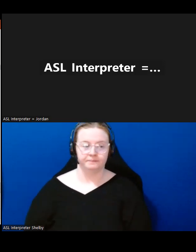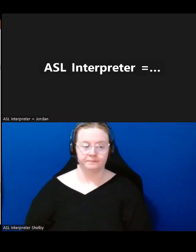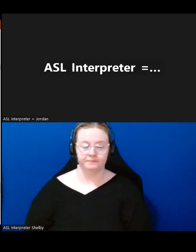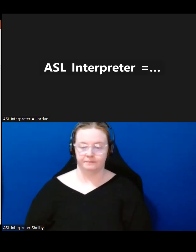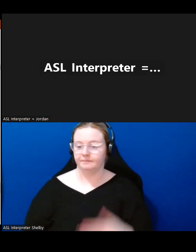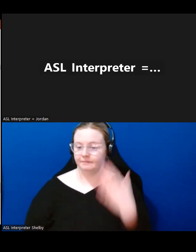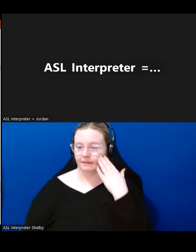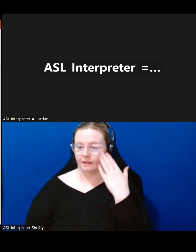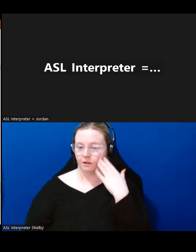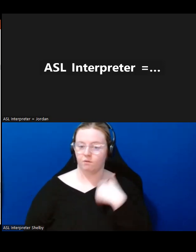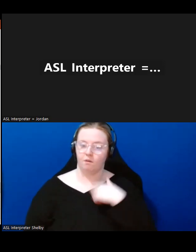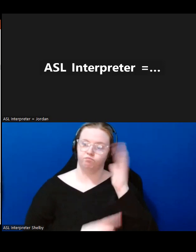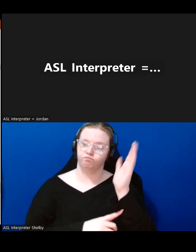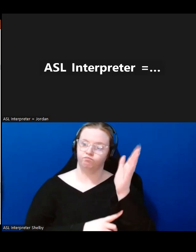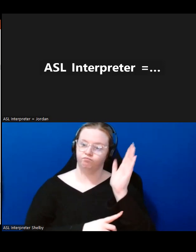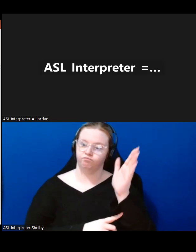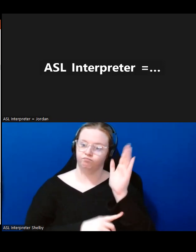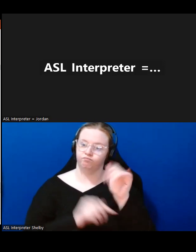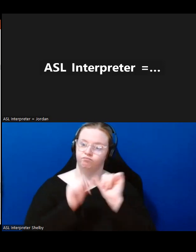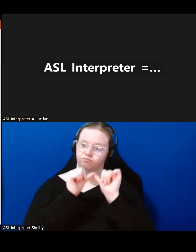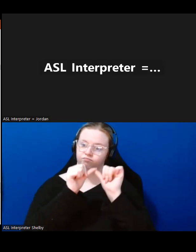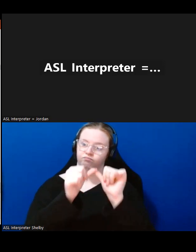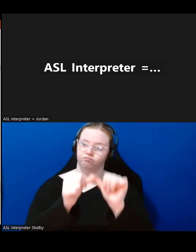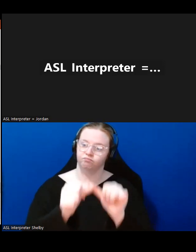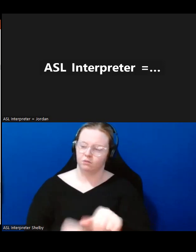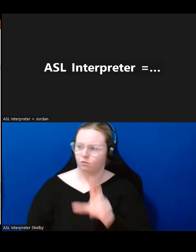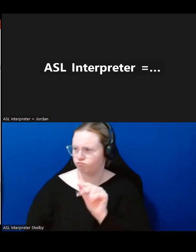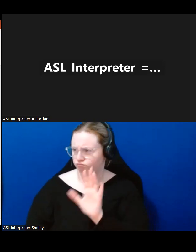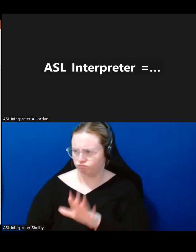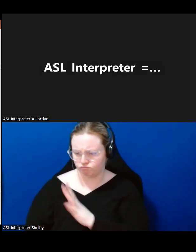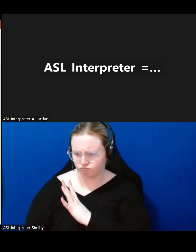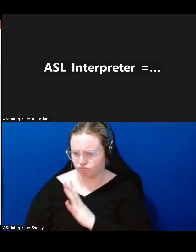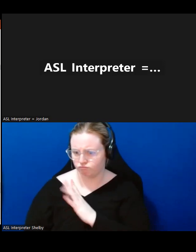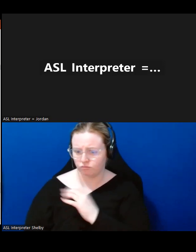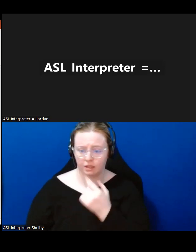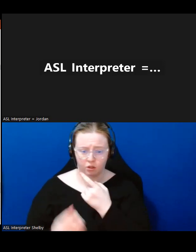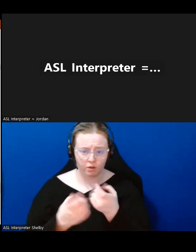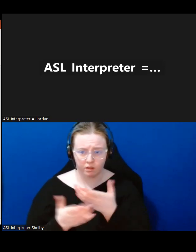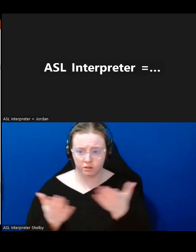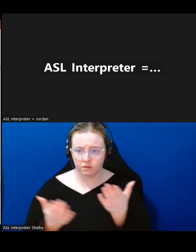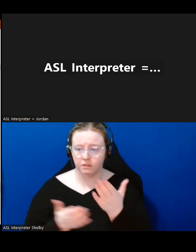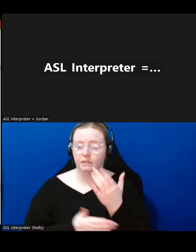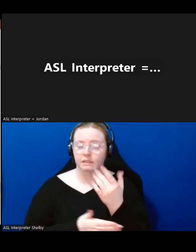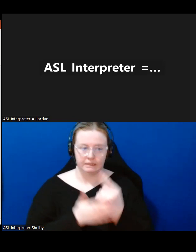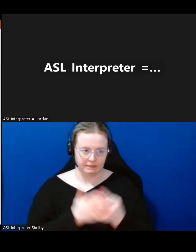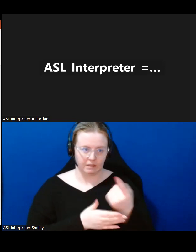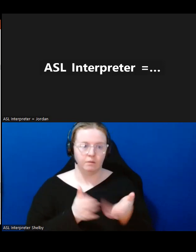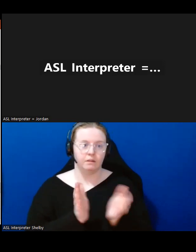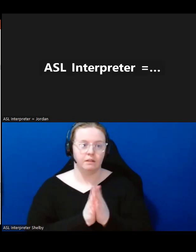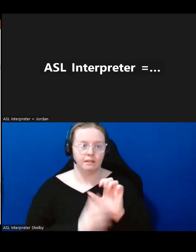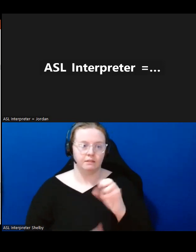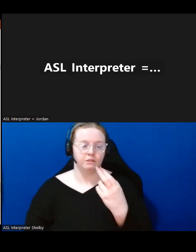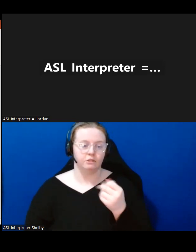talking at you for quite a while. No, it was questions there in the chat. Yeah. Someone did ask in the chat if there was a fee